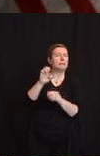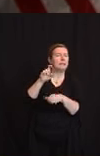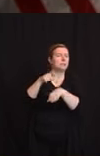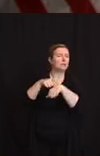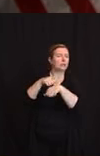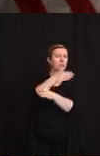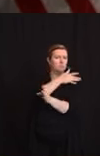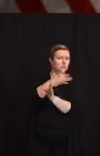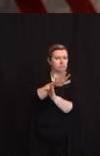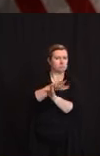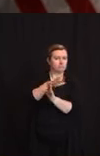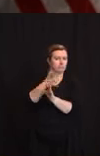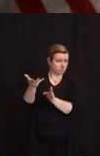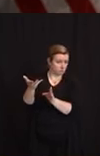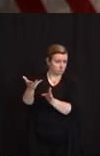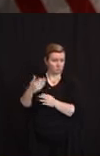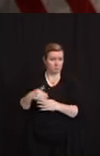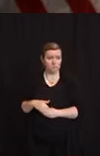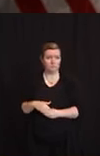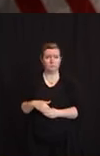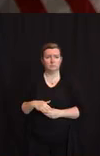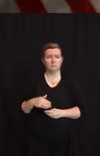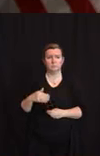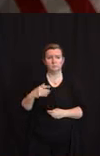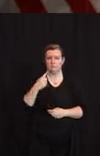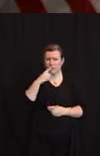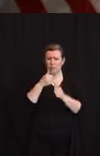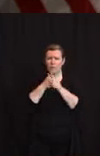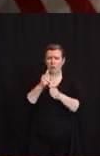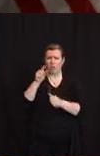investigating other nursing homes that share the same owner?